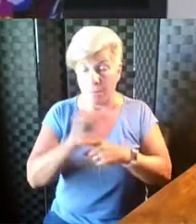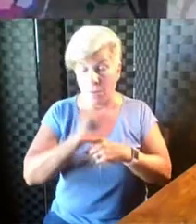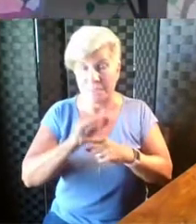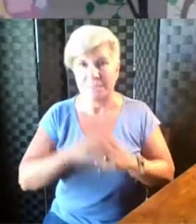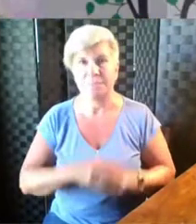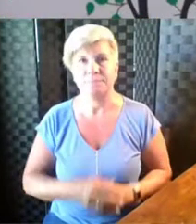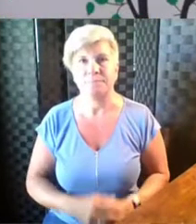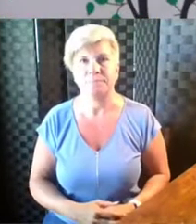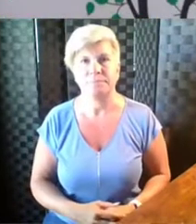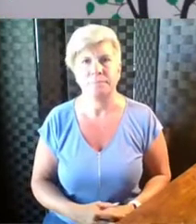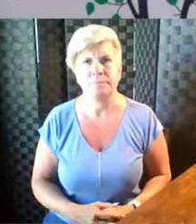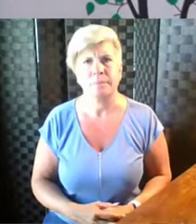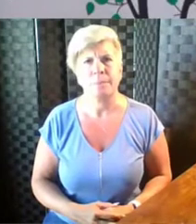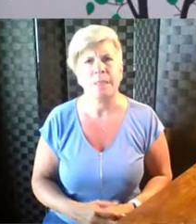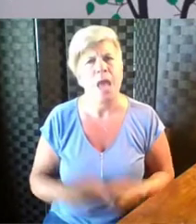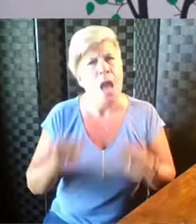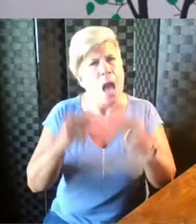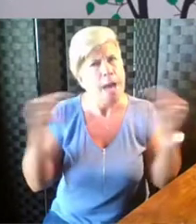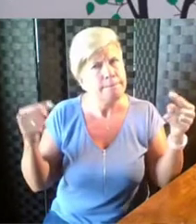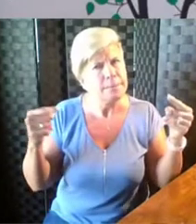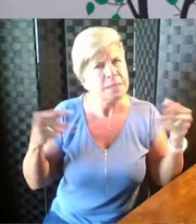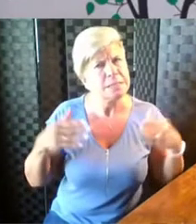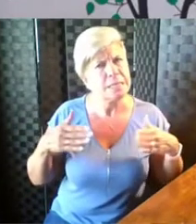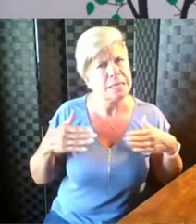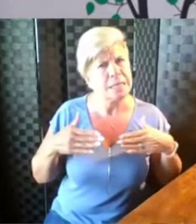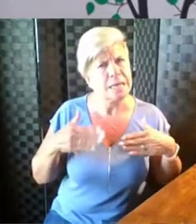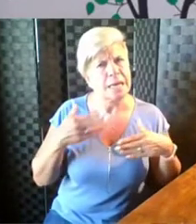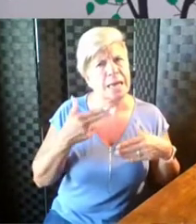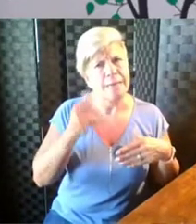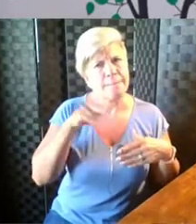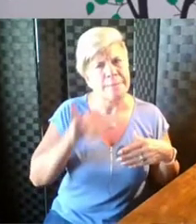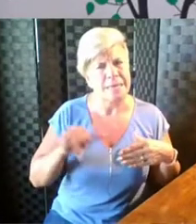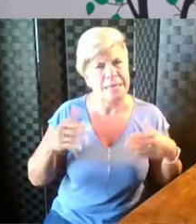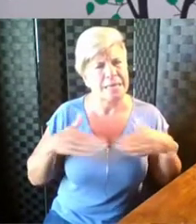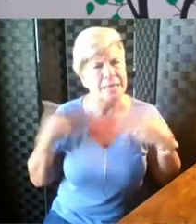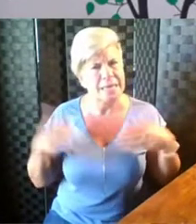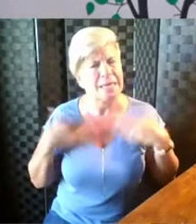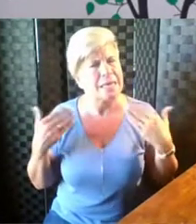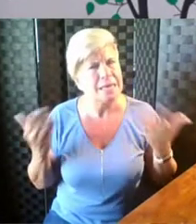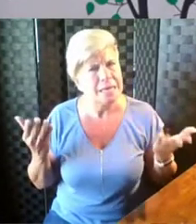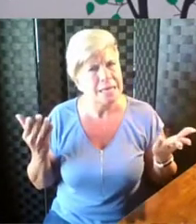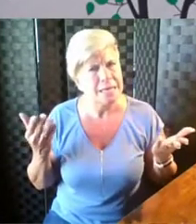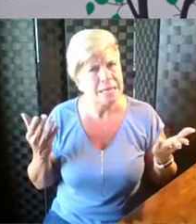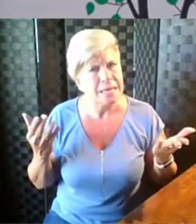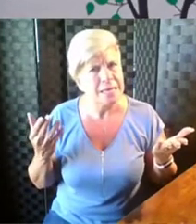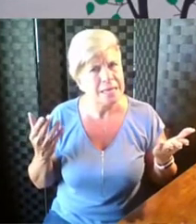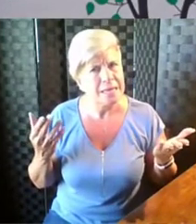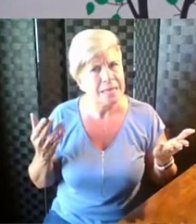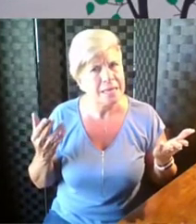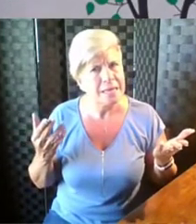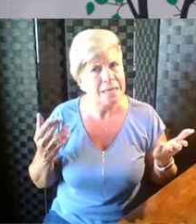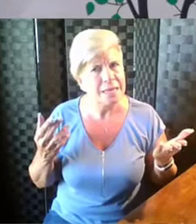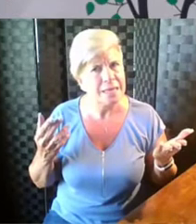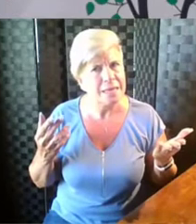practice. What is an antonym or a word that means the opposite of happy?